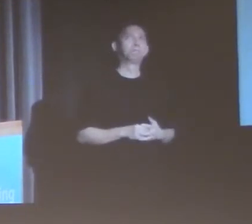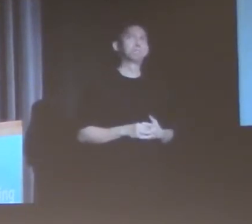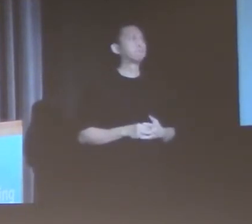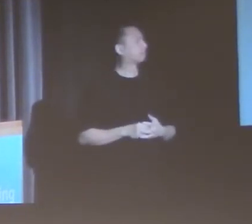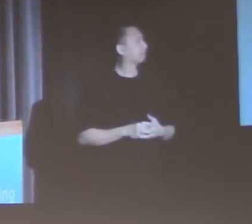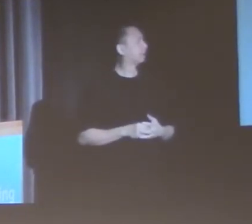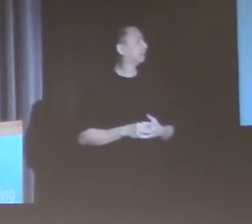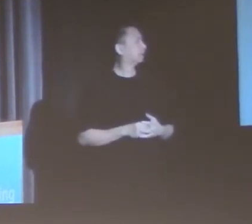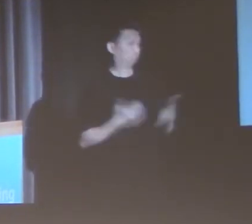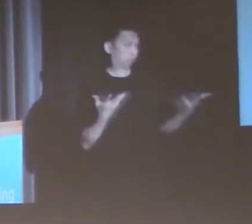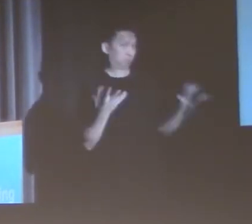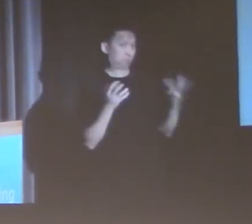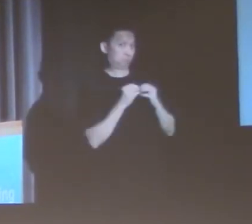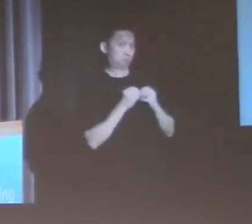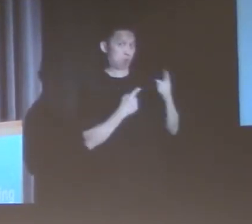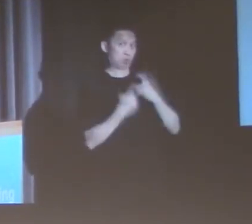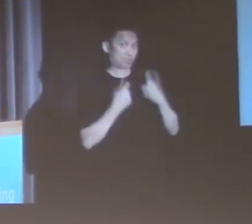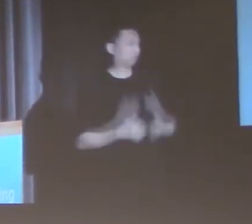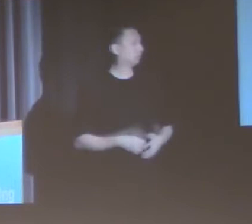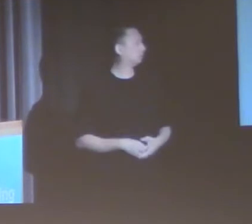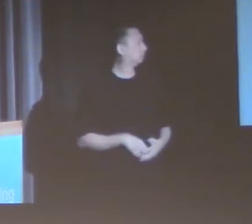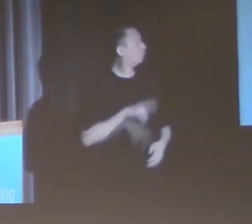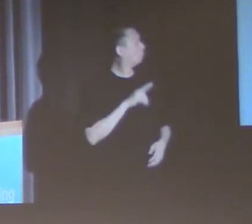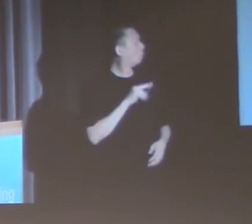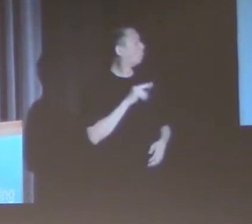Did you have any other question,